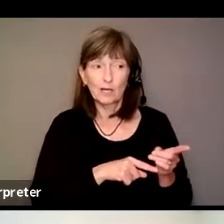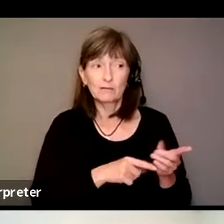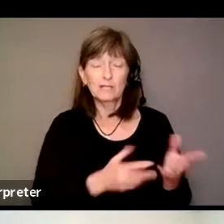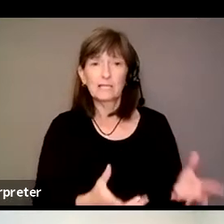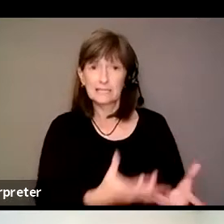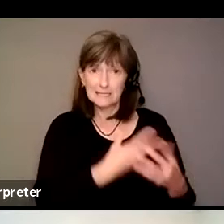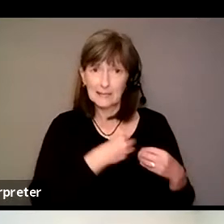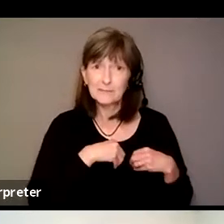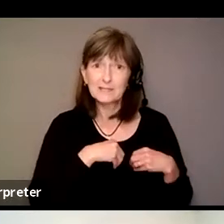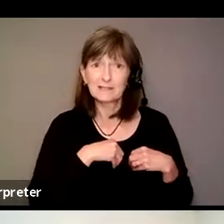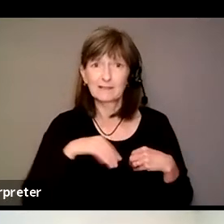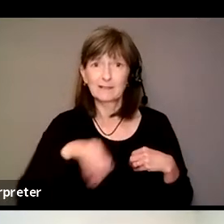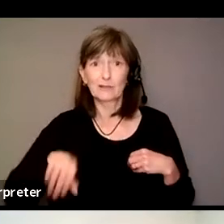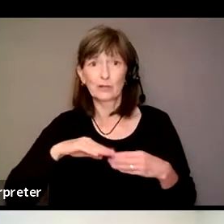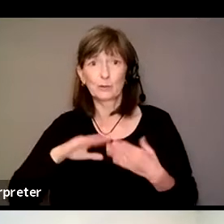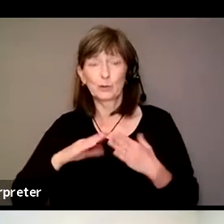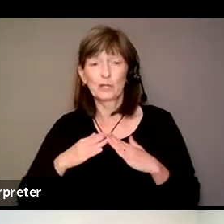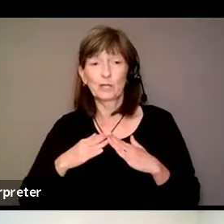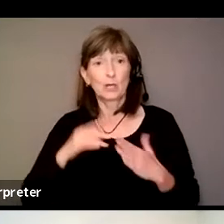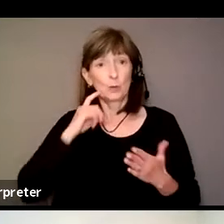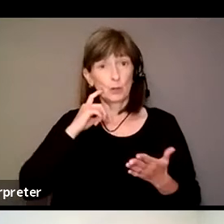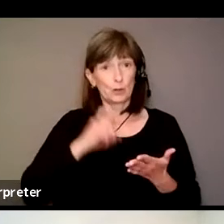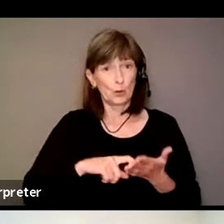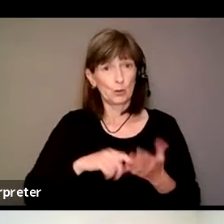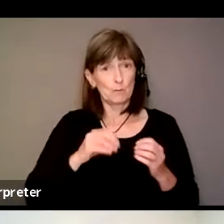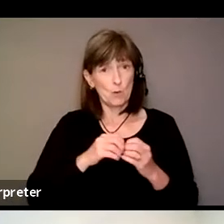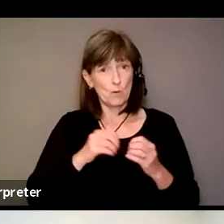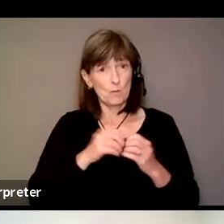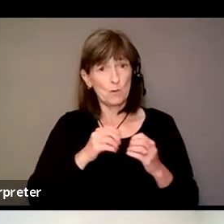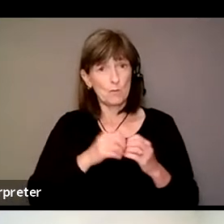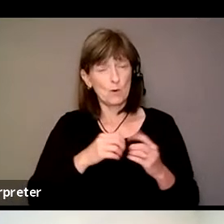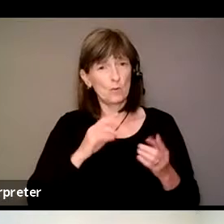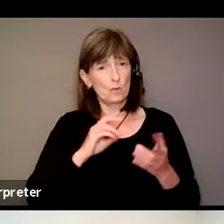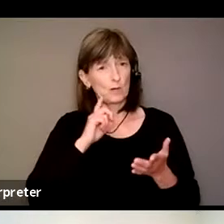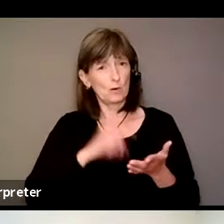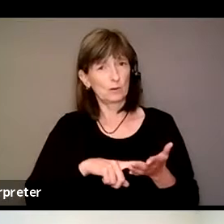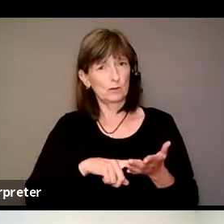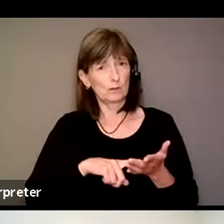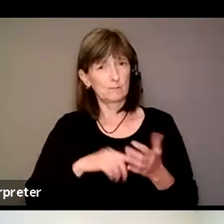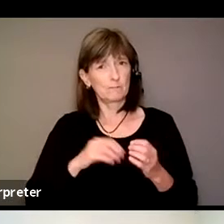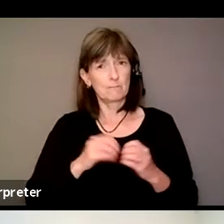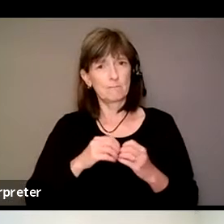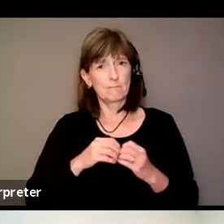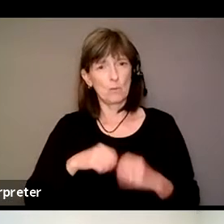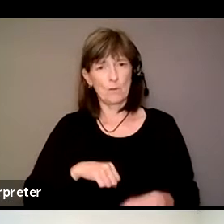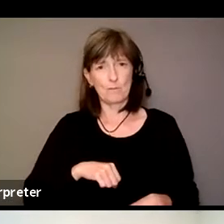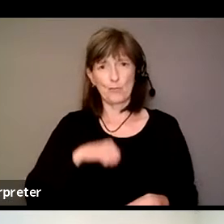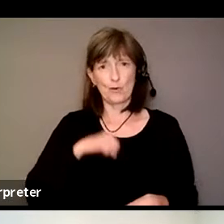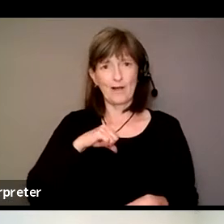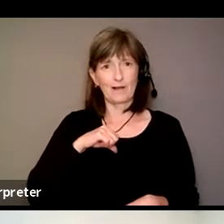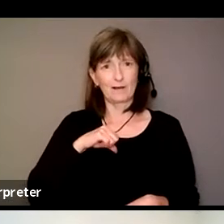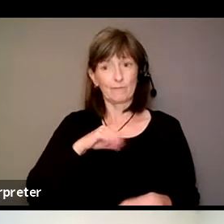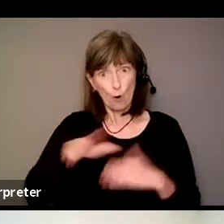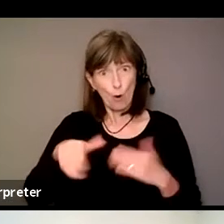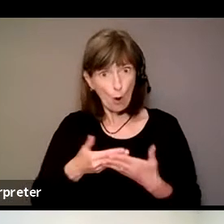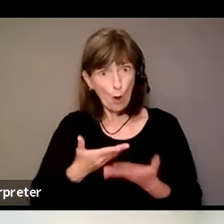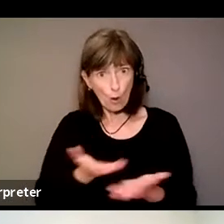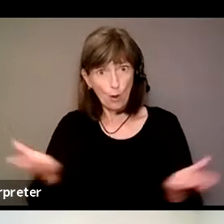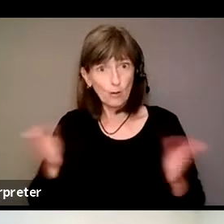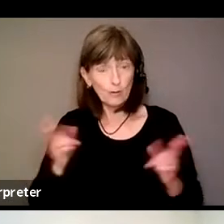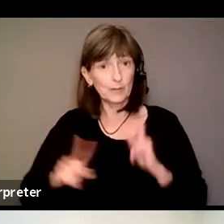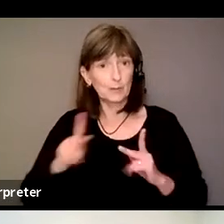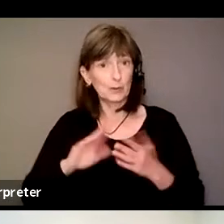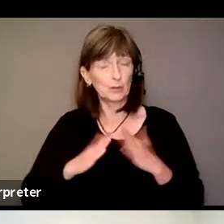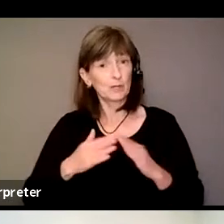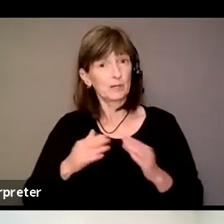my community, the more we do this, the more pride that's happening within all groups in the community. So we